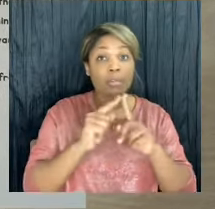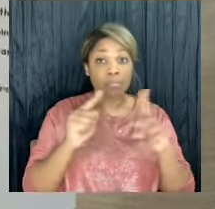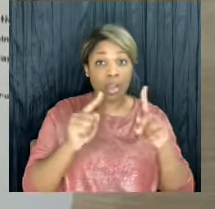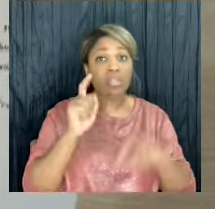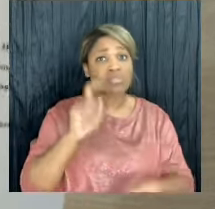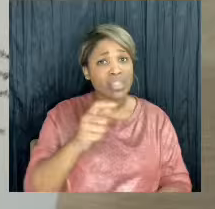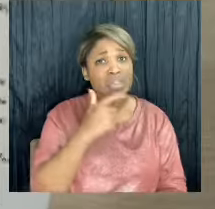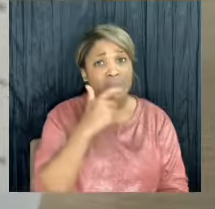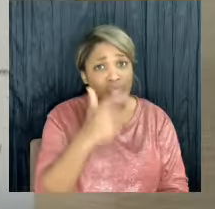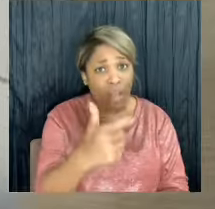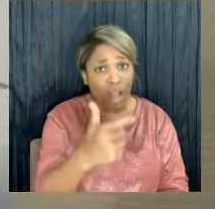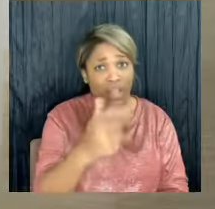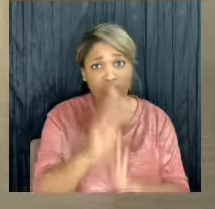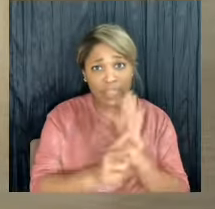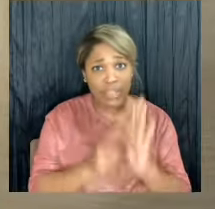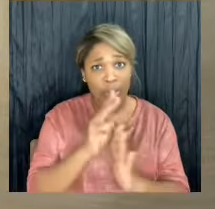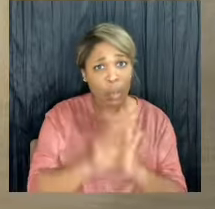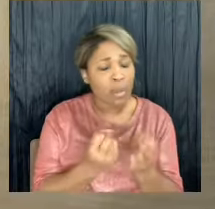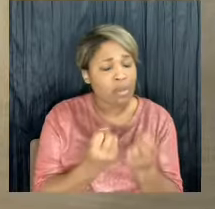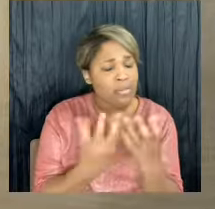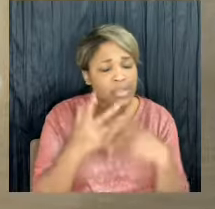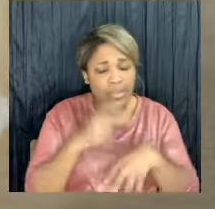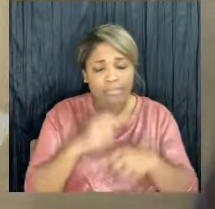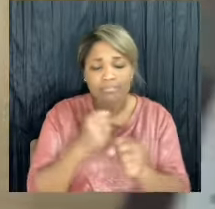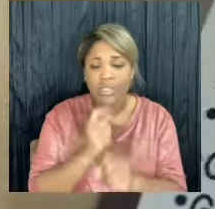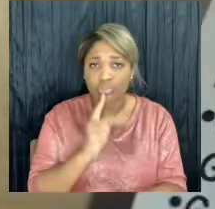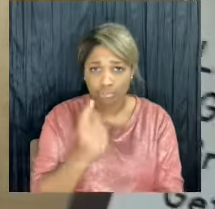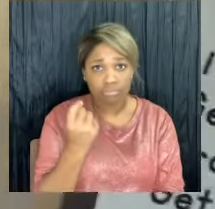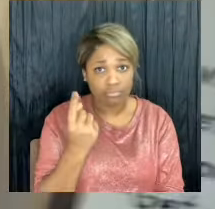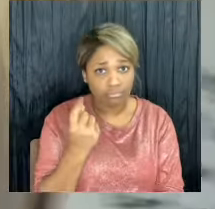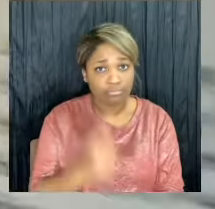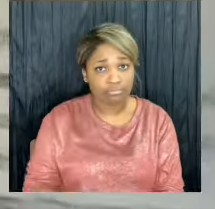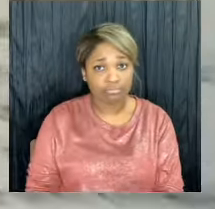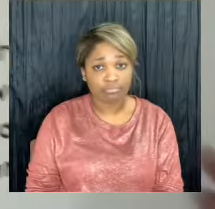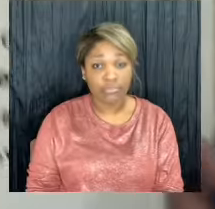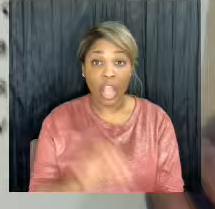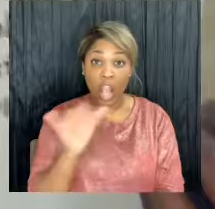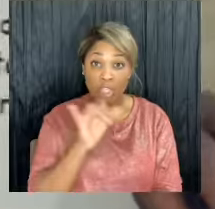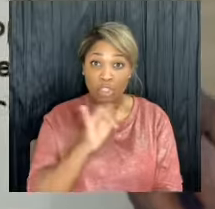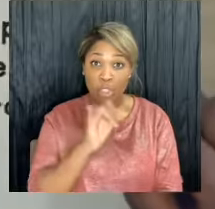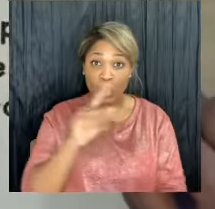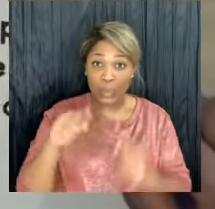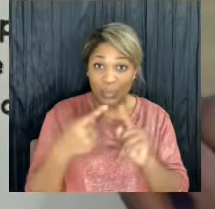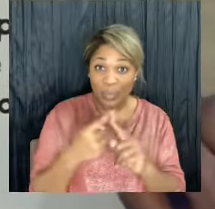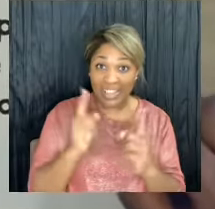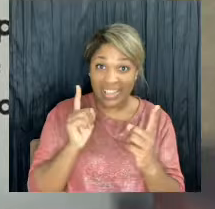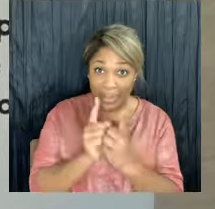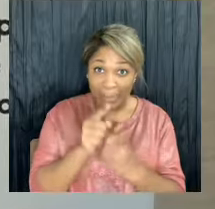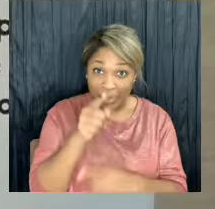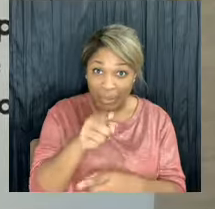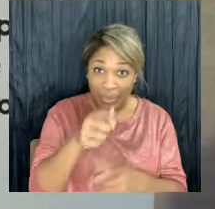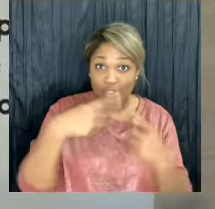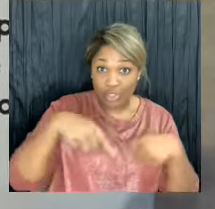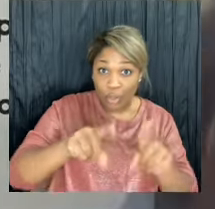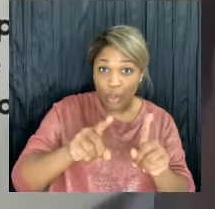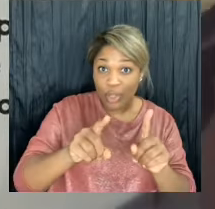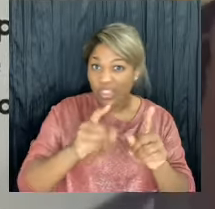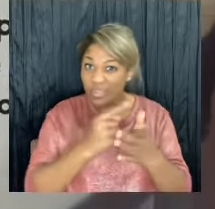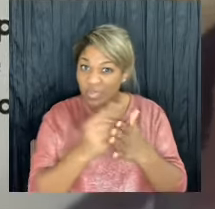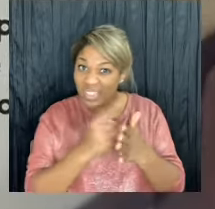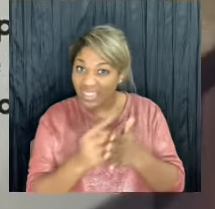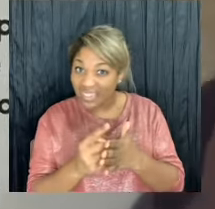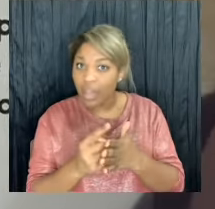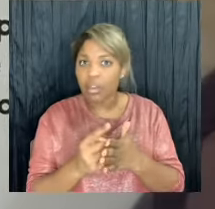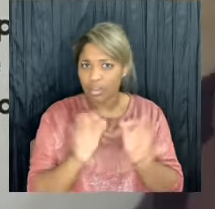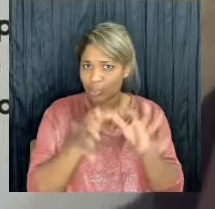watch the video several times because you want to make sure you know it. Also, when we meet during the week, the interpreters will test you on